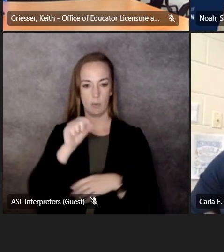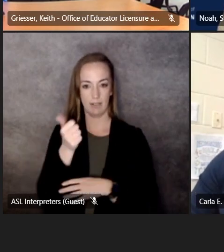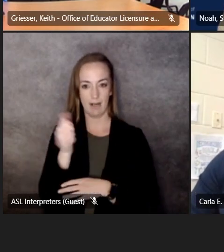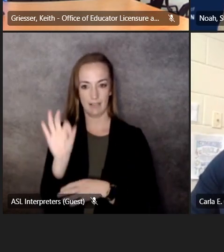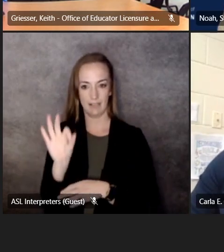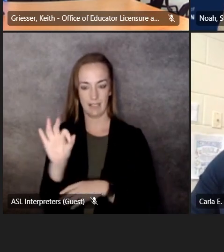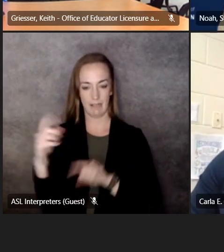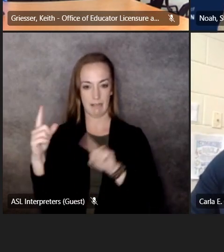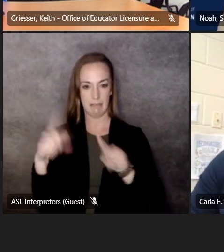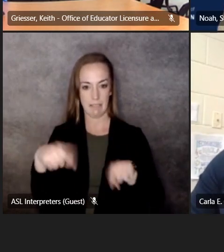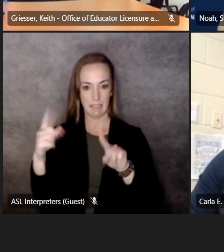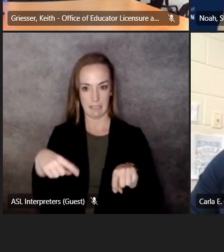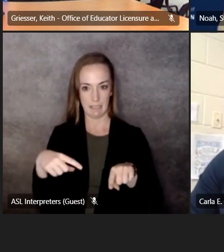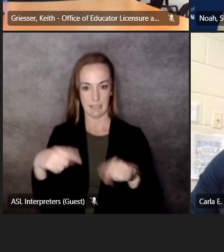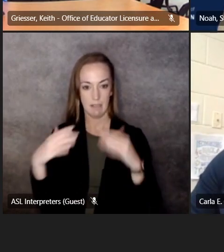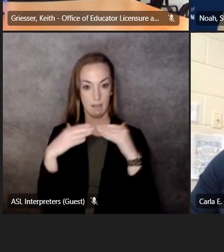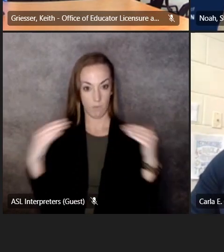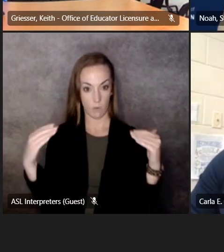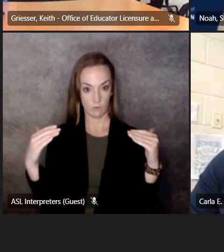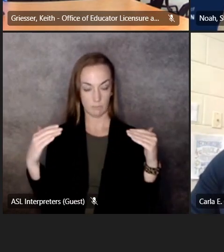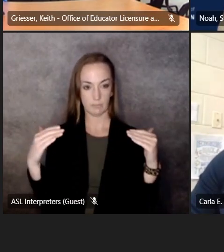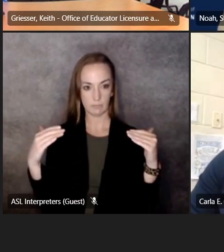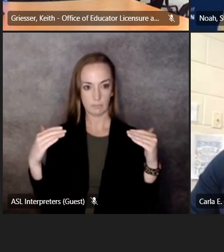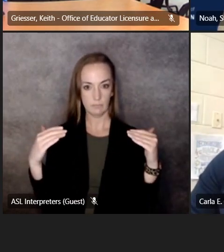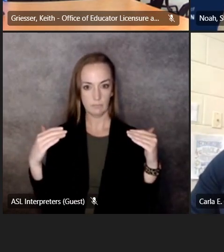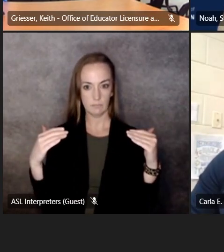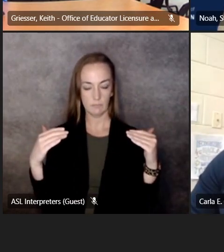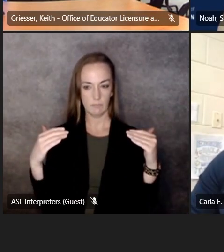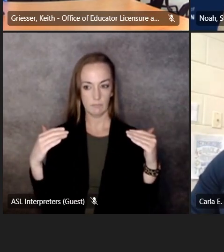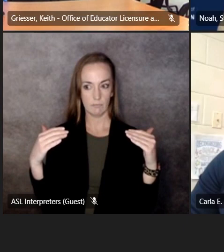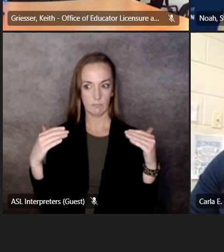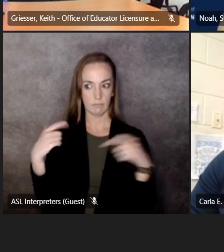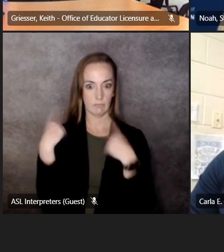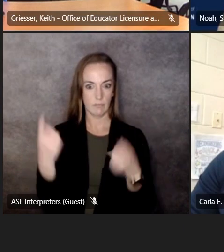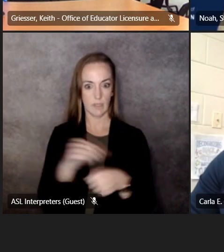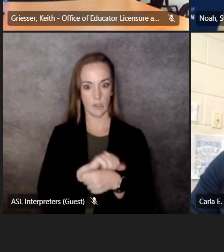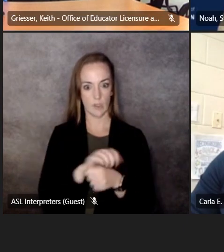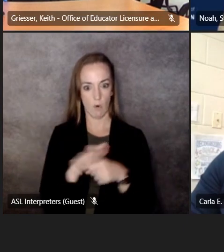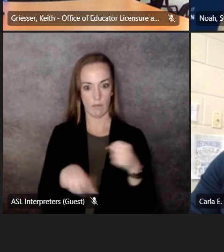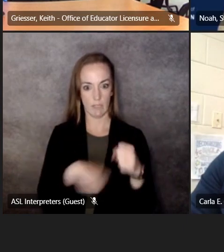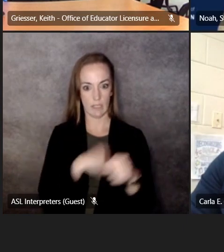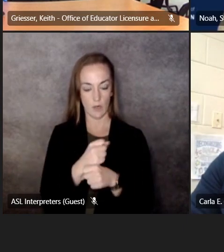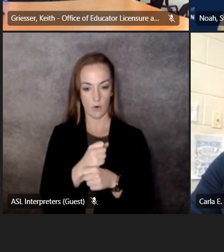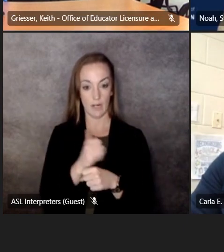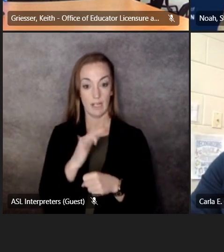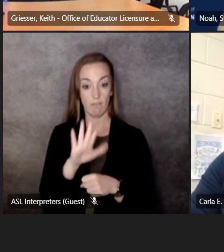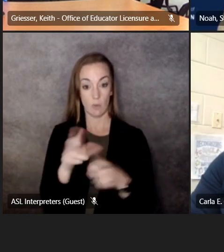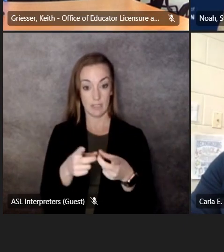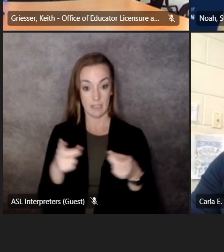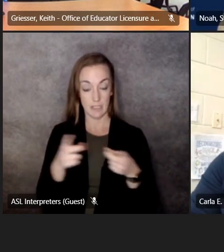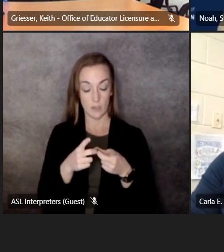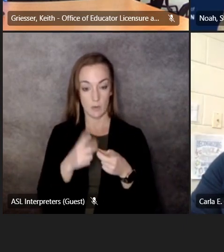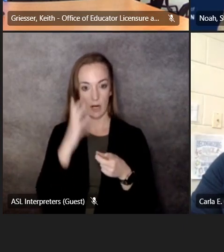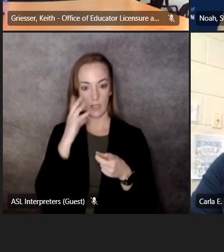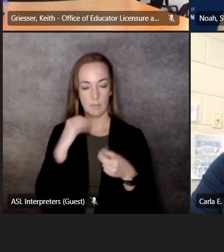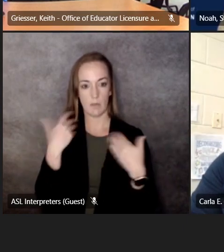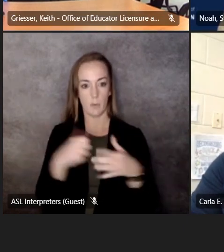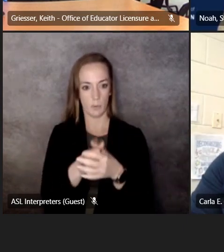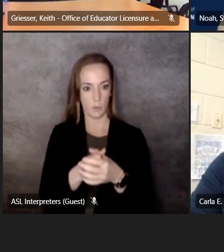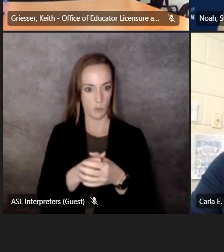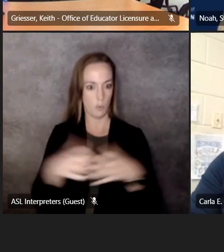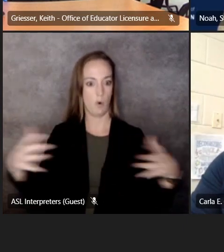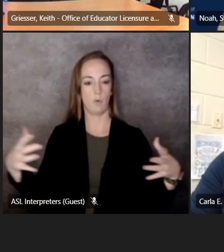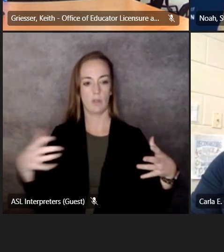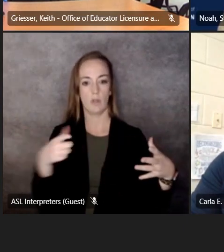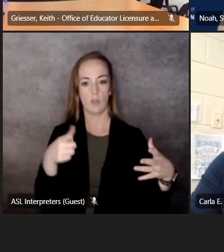attendance level all through the COVID years. And so, but if your district has experienced a large amount of growth, you had to